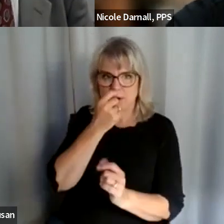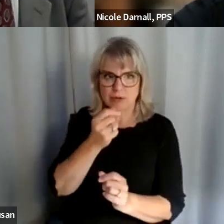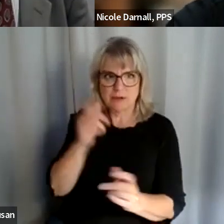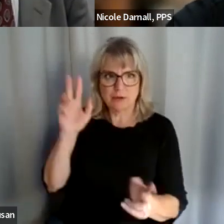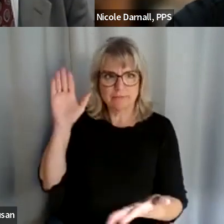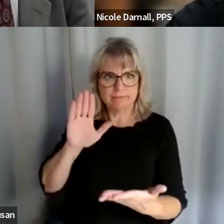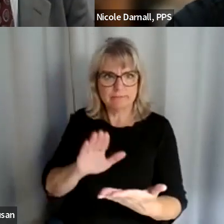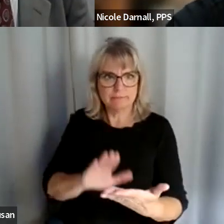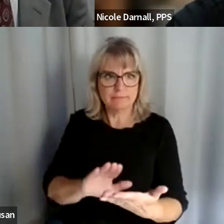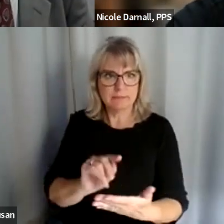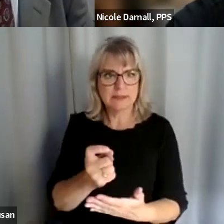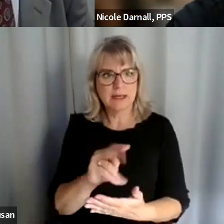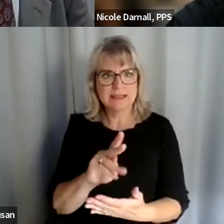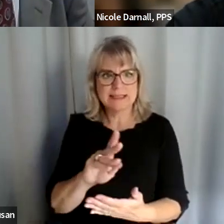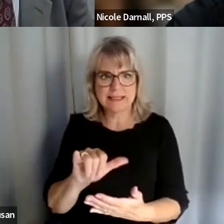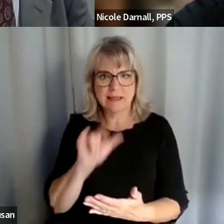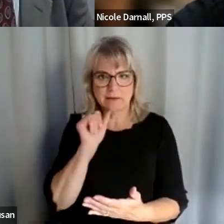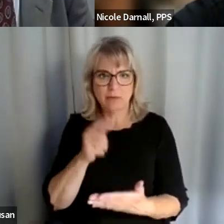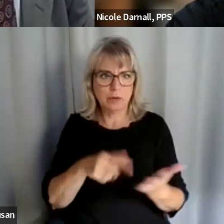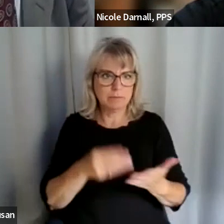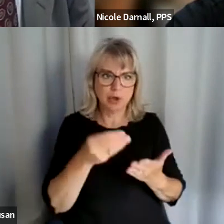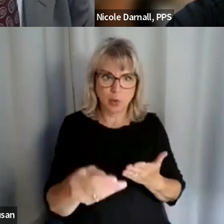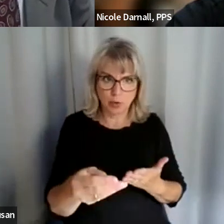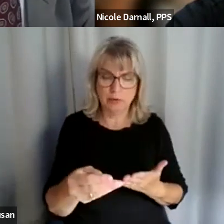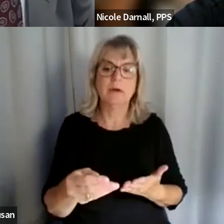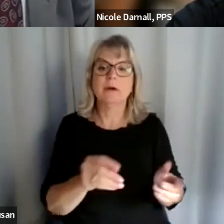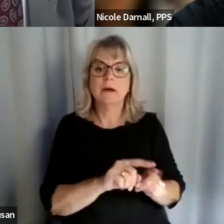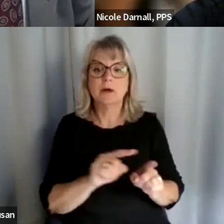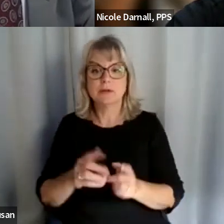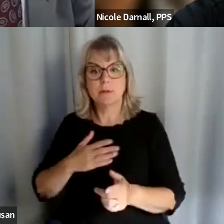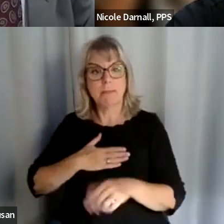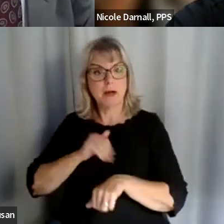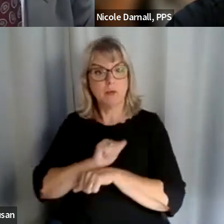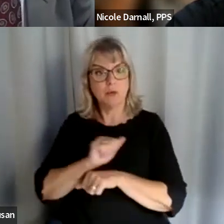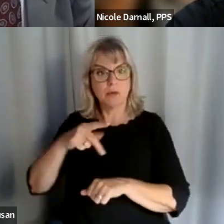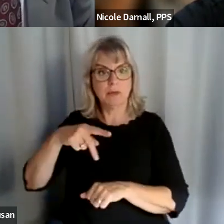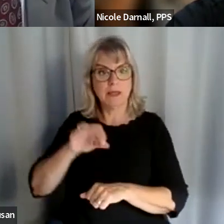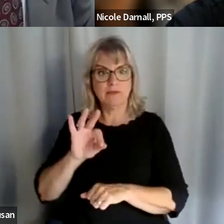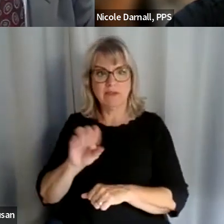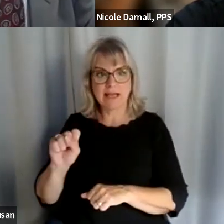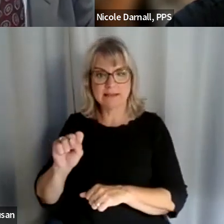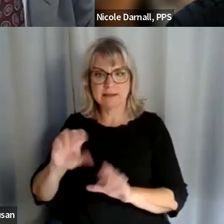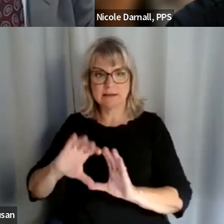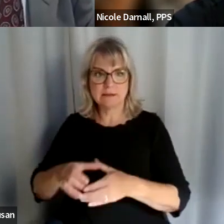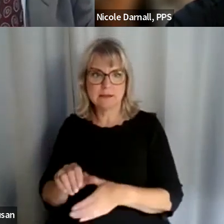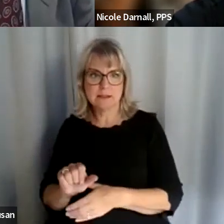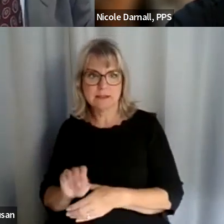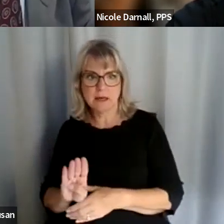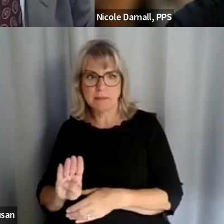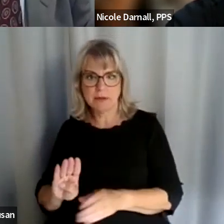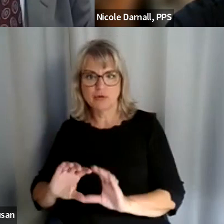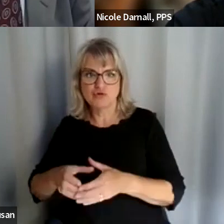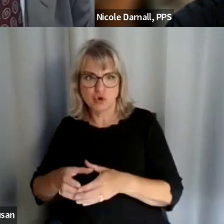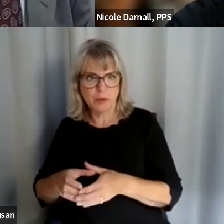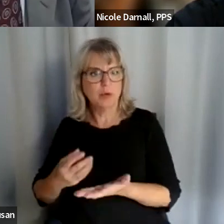toxicity of materials that are procured. I'm interested in that. And I think my work with the PFAS subgroup covers some of